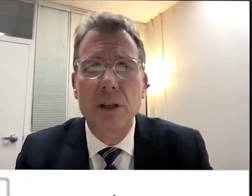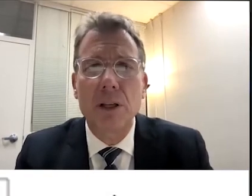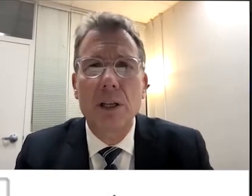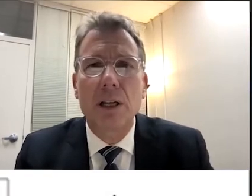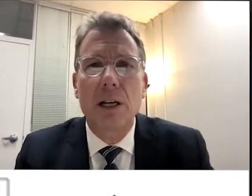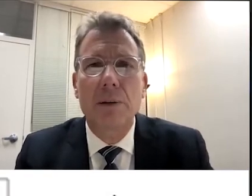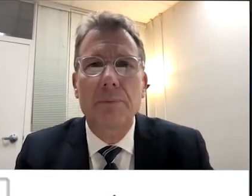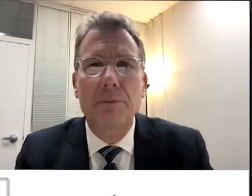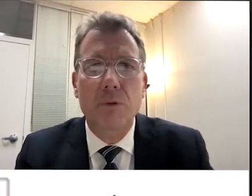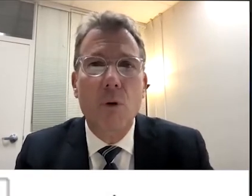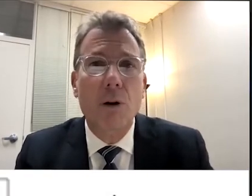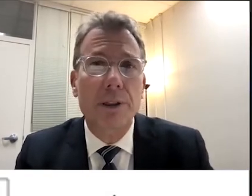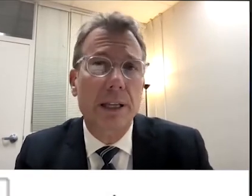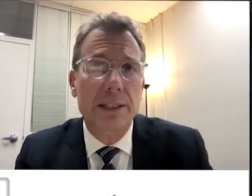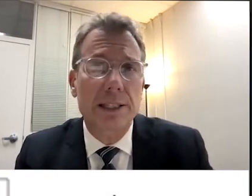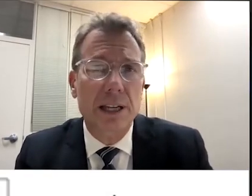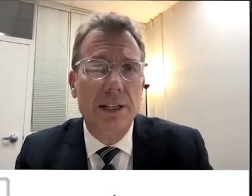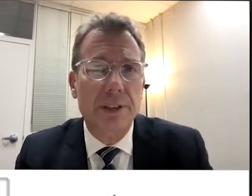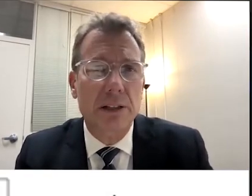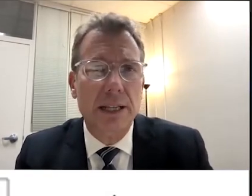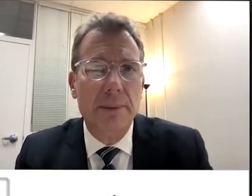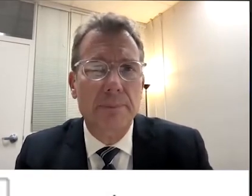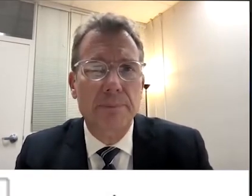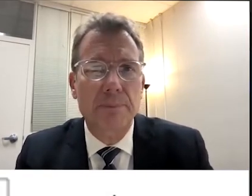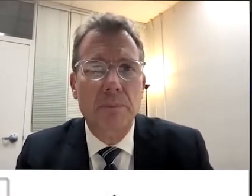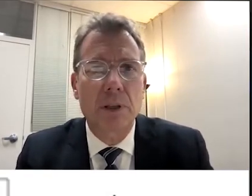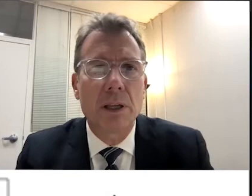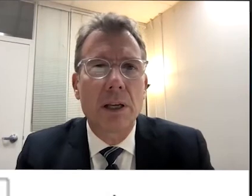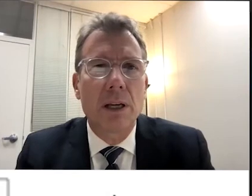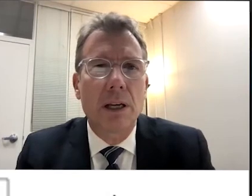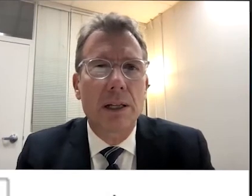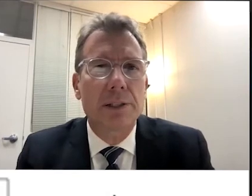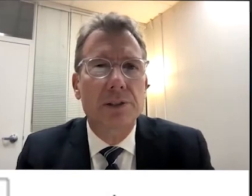them for the design of the LCAP.